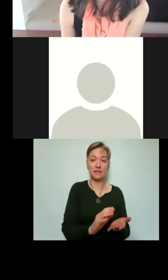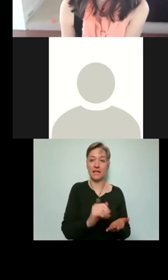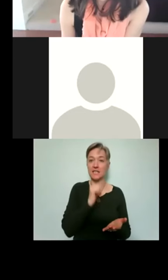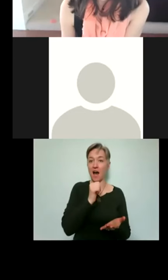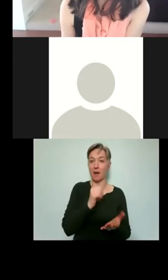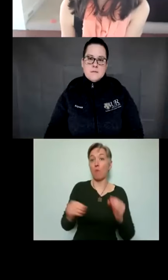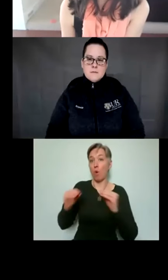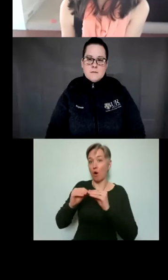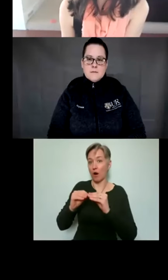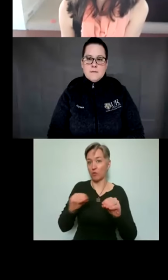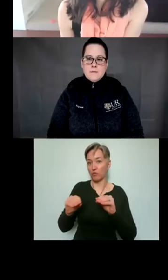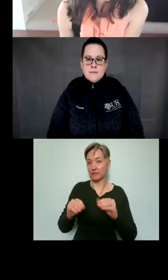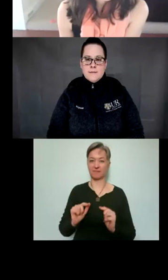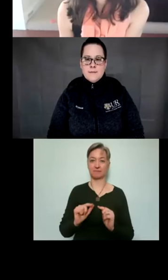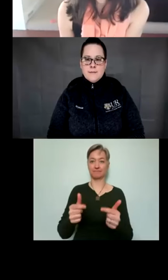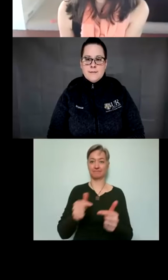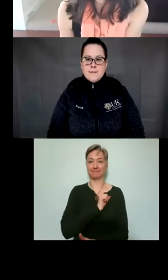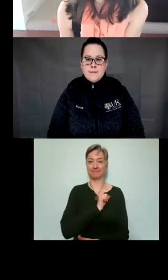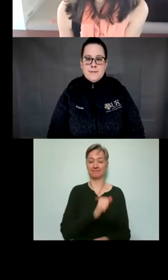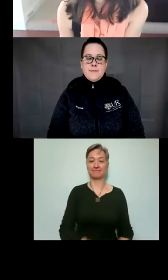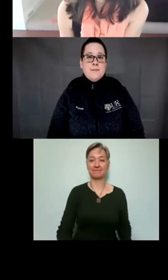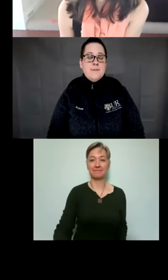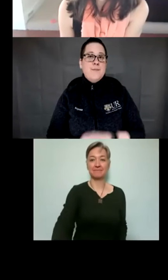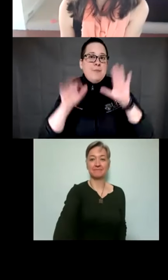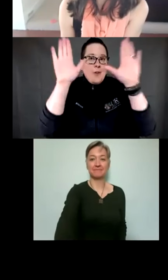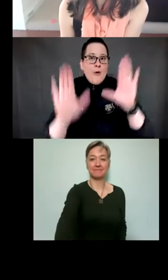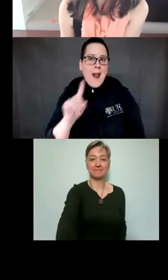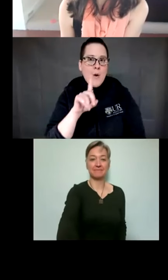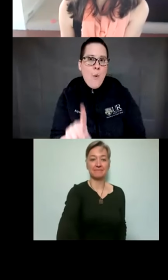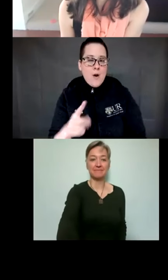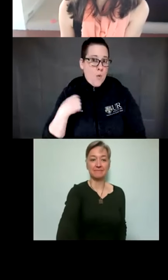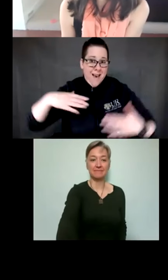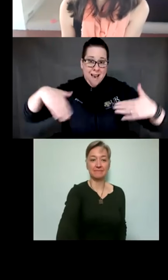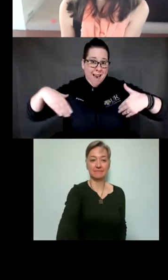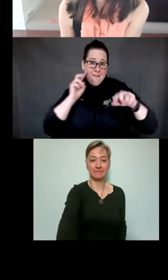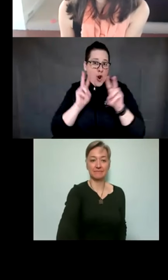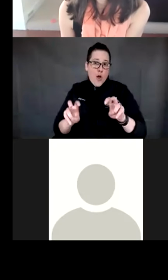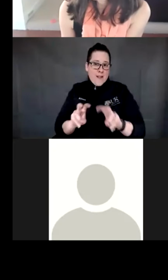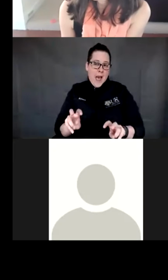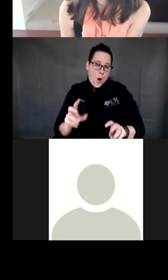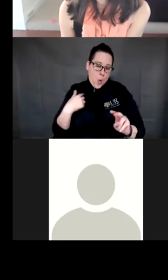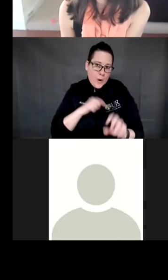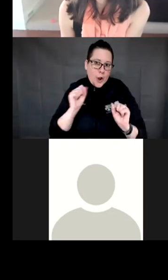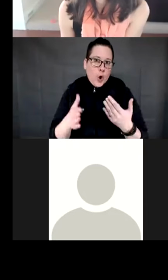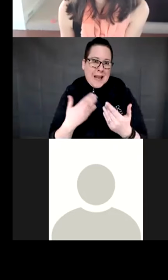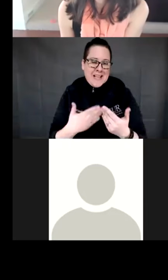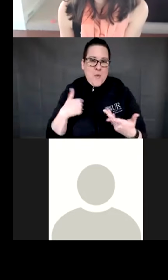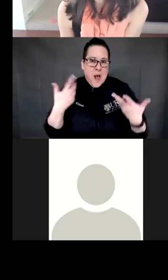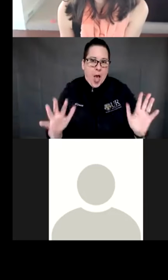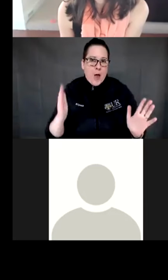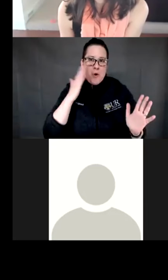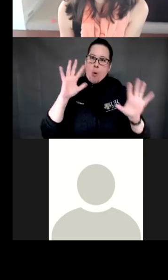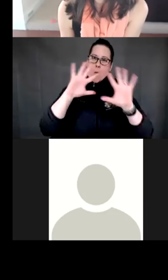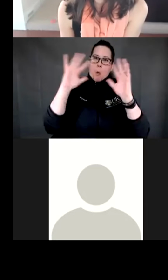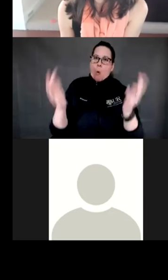movements. Yeah, that's a great question, actually. And we haven't really looked at that, although we easily could, right? Because we already know the